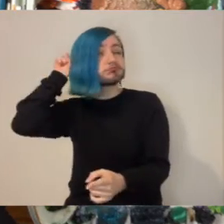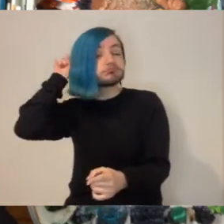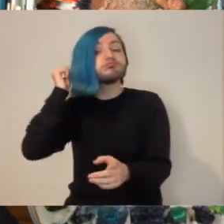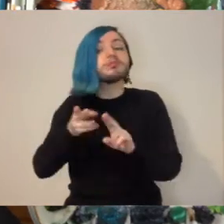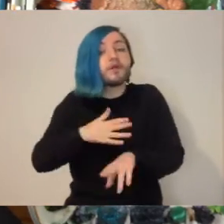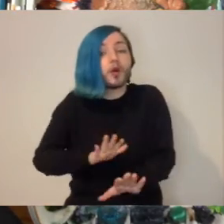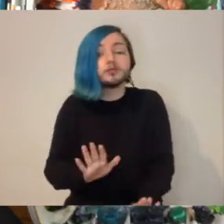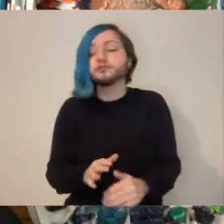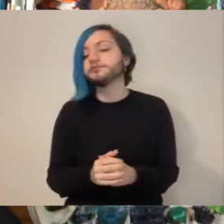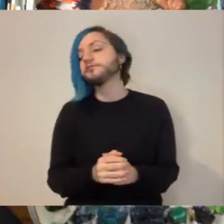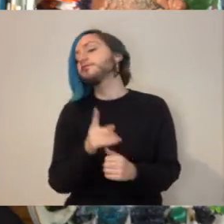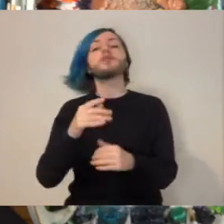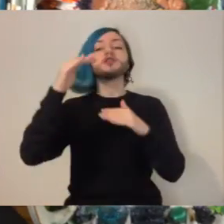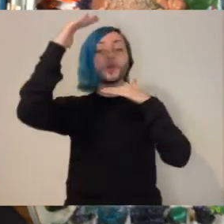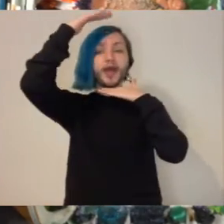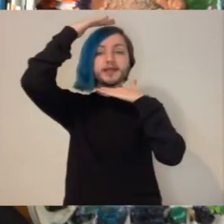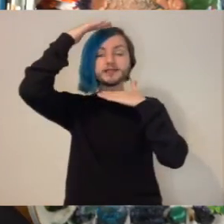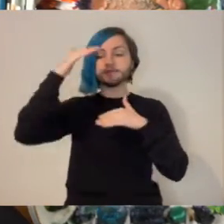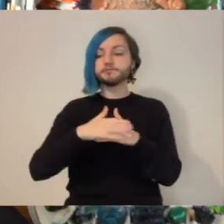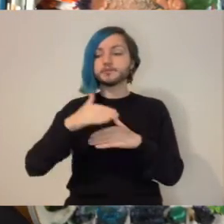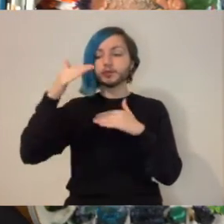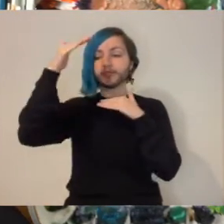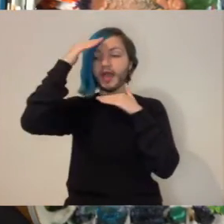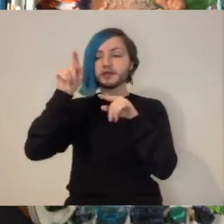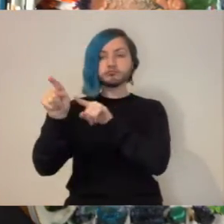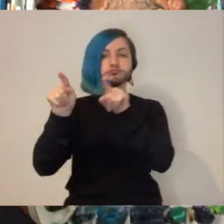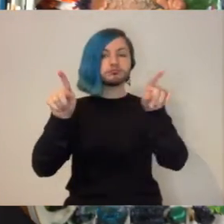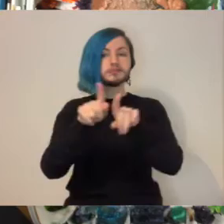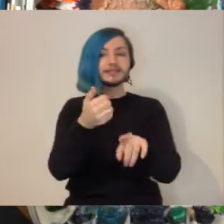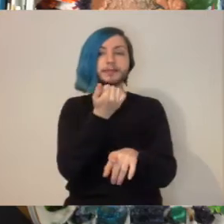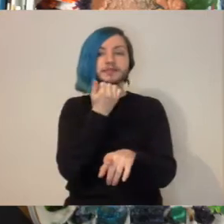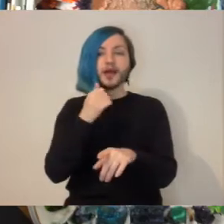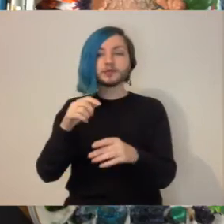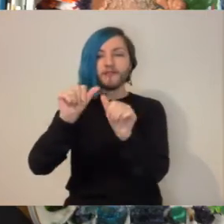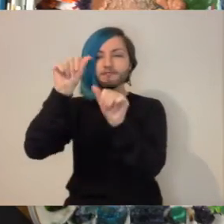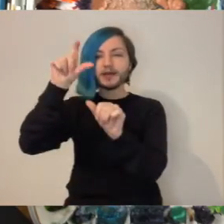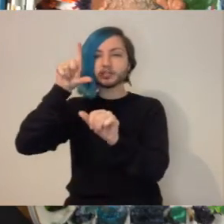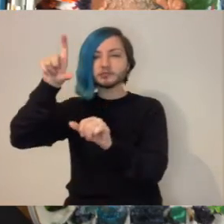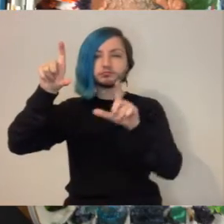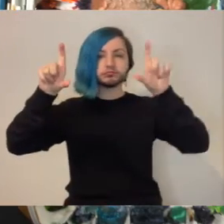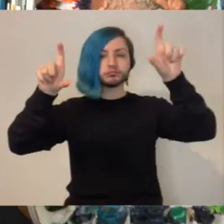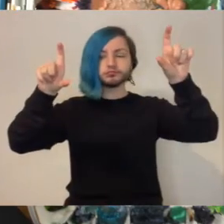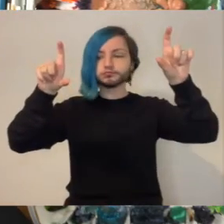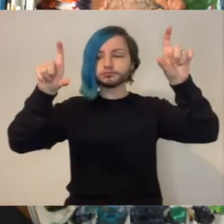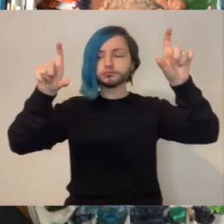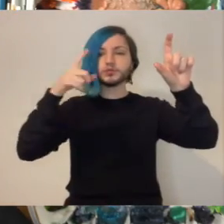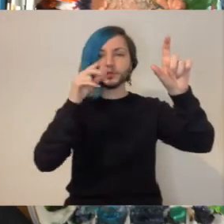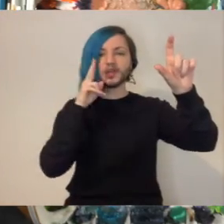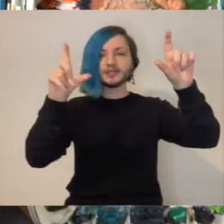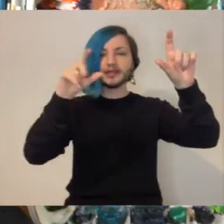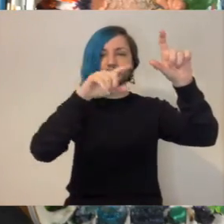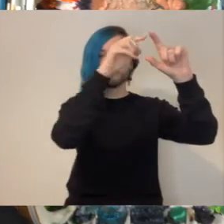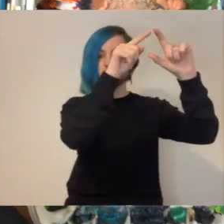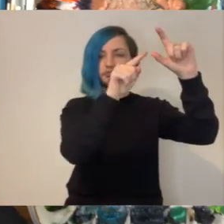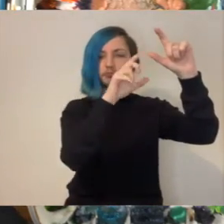keep in your brain and store away. But the head, this head is exactly the same size, so I've measured the head out for you so you realize you can see